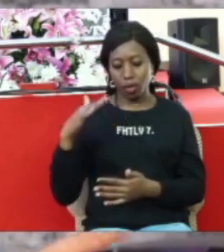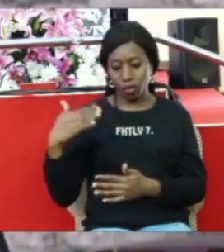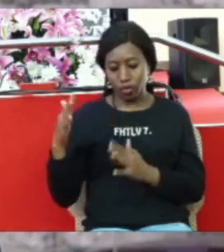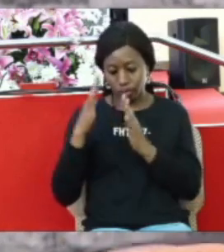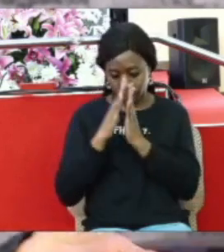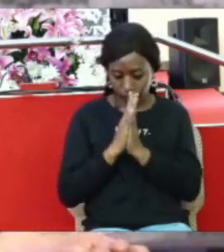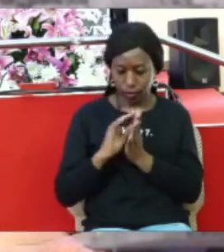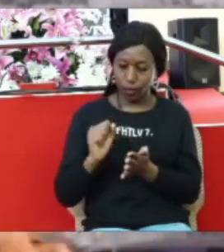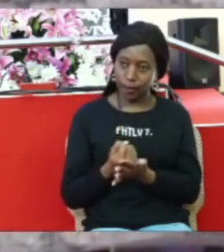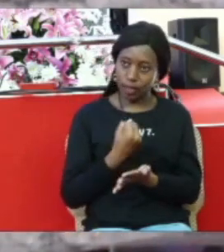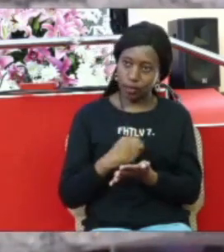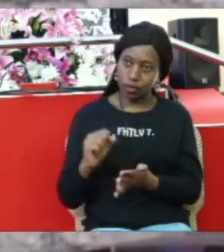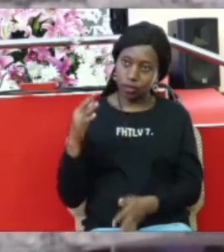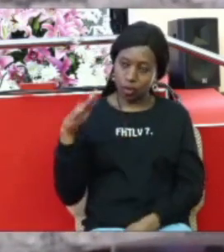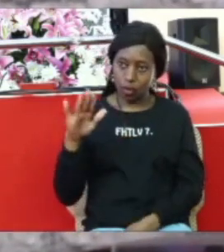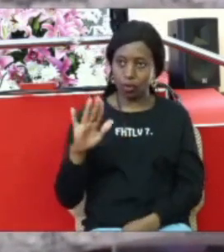Huyo mhubiri wa ibada ya kwanza.